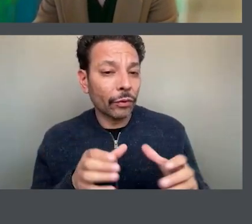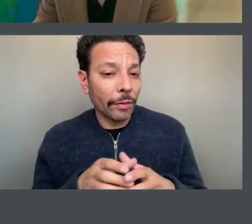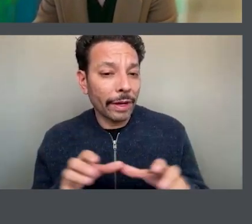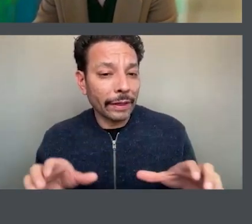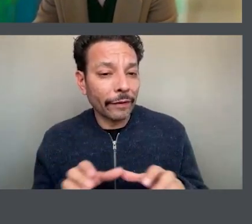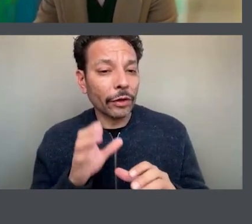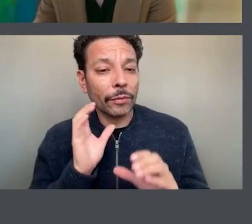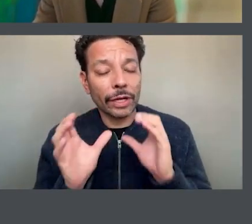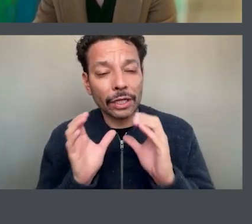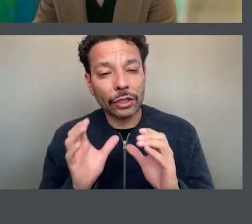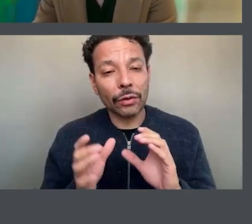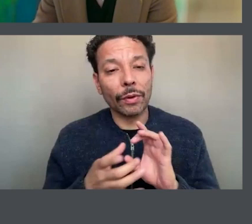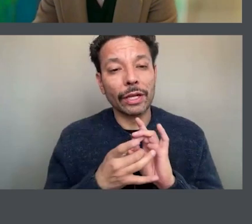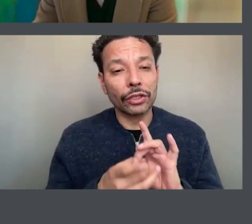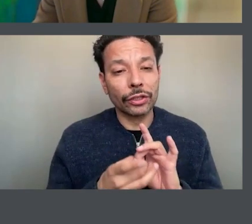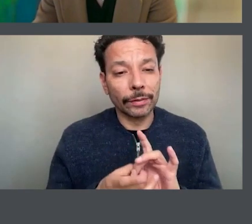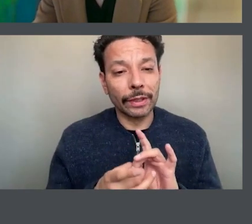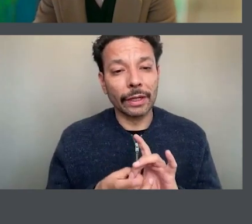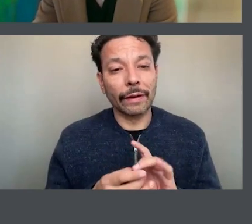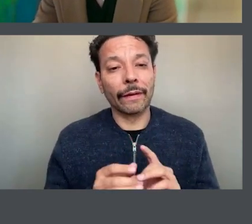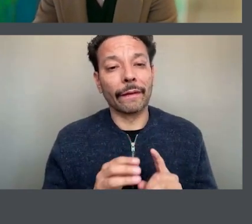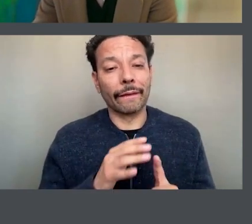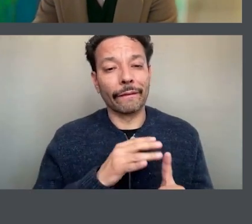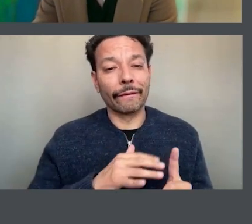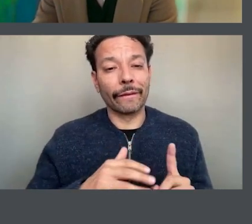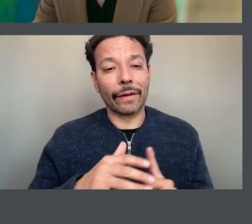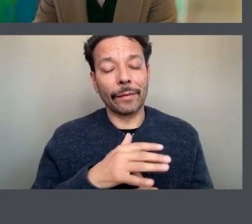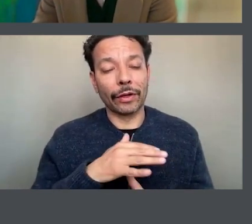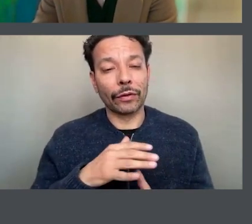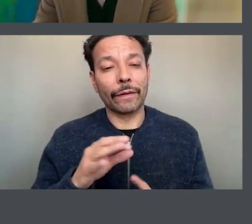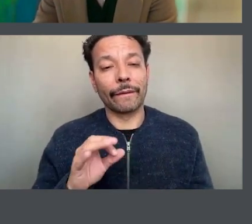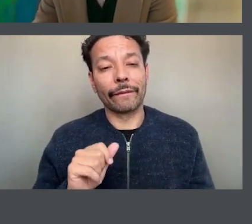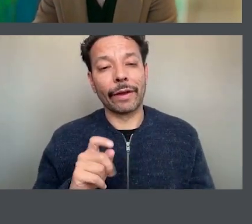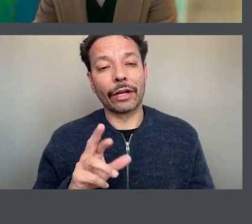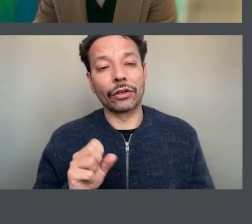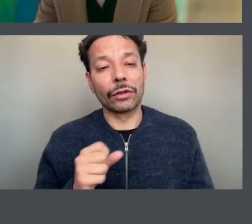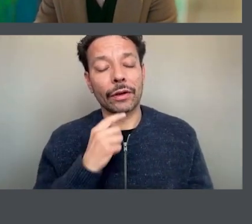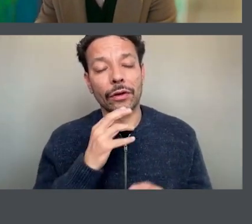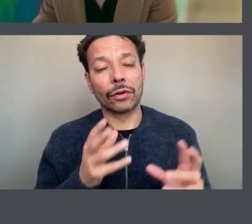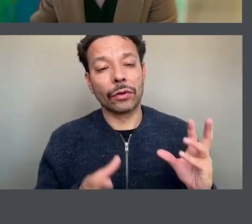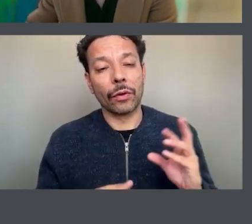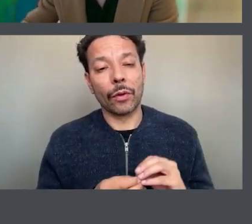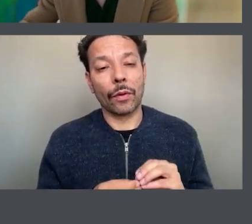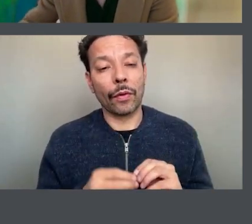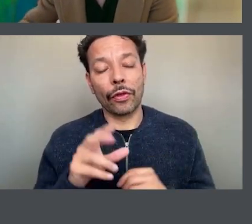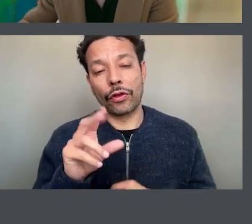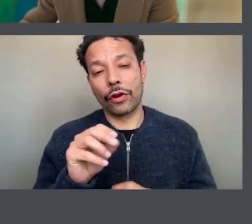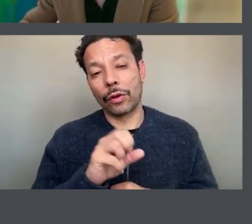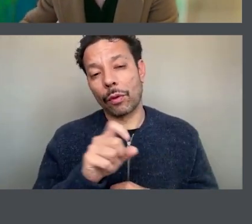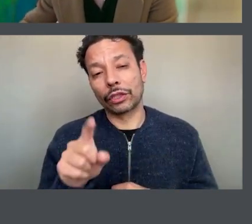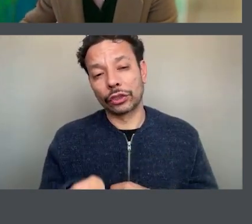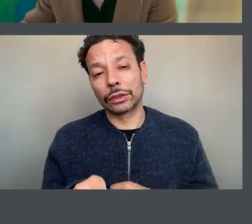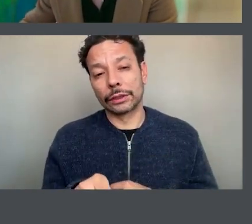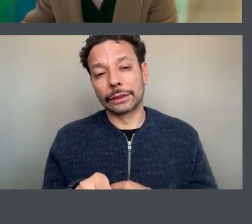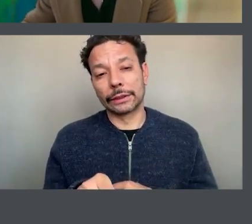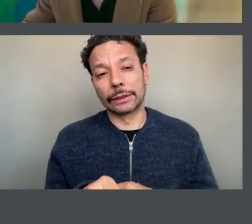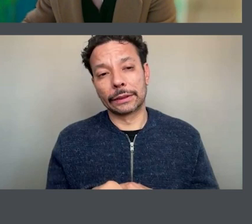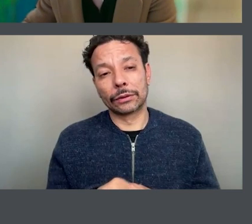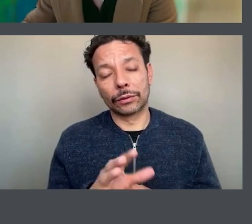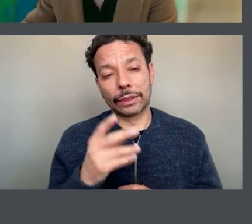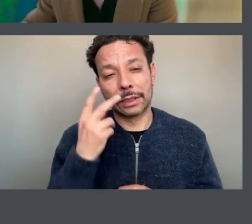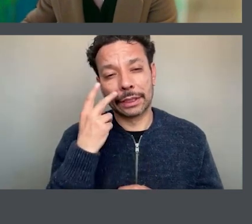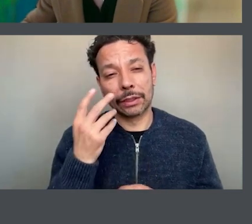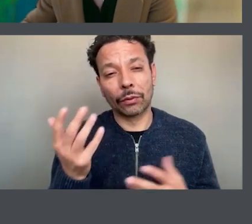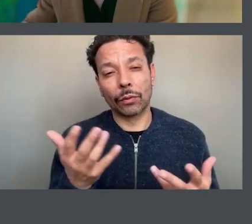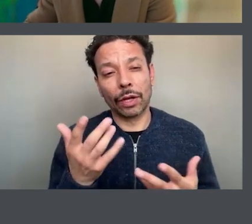activity and communication, relationships, and environmental factors. So a total of 30 questions.